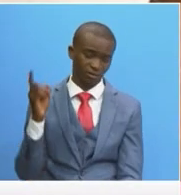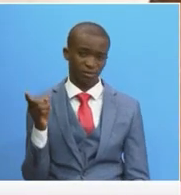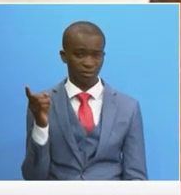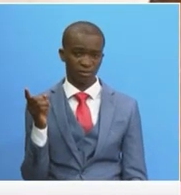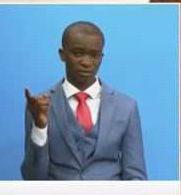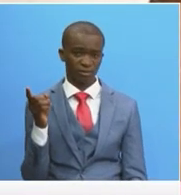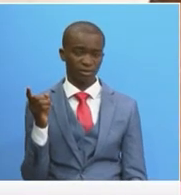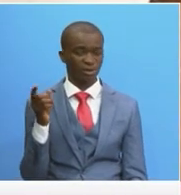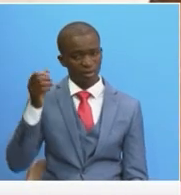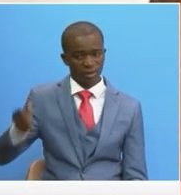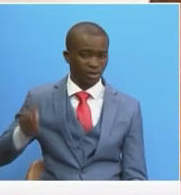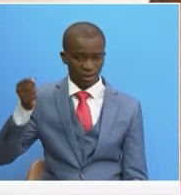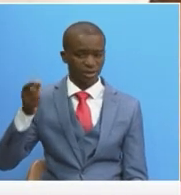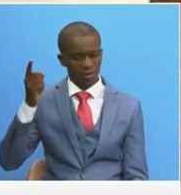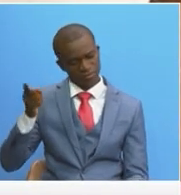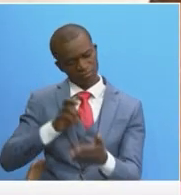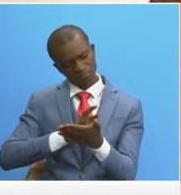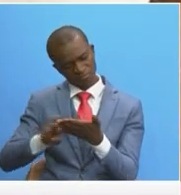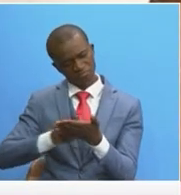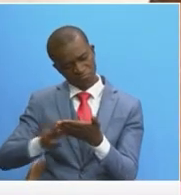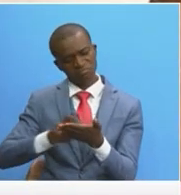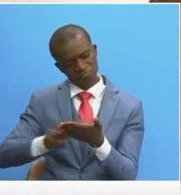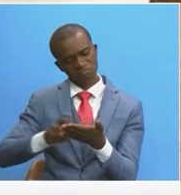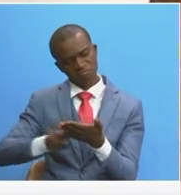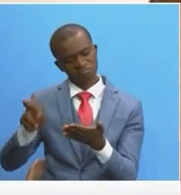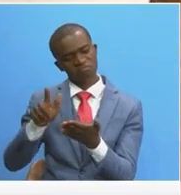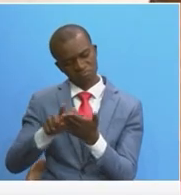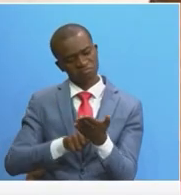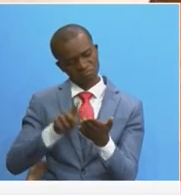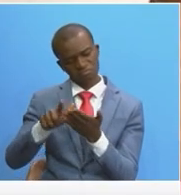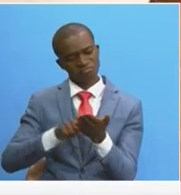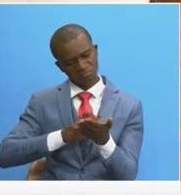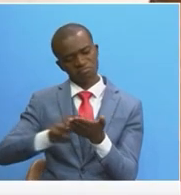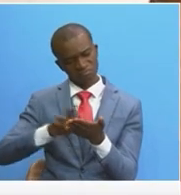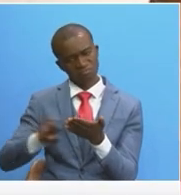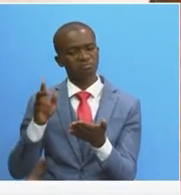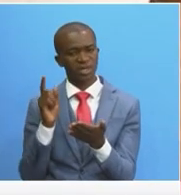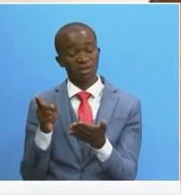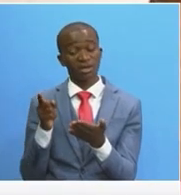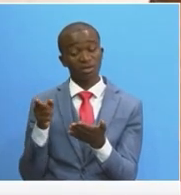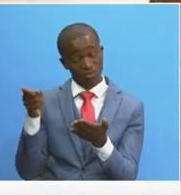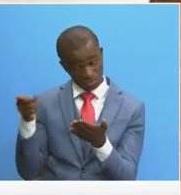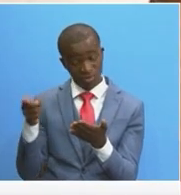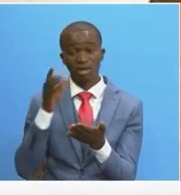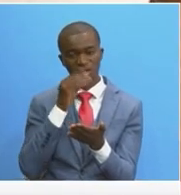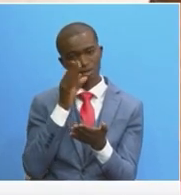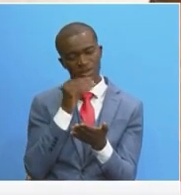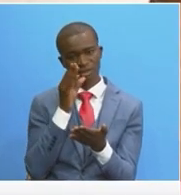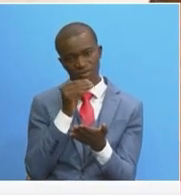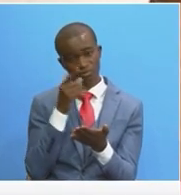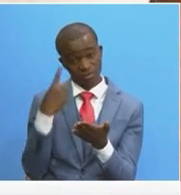aha oma chifi anapita mu pavomwe vinachoka aha akamba kuti